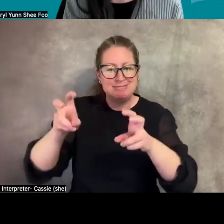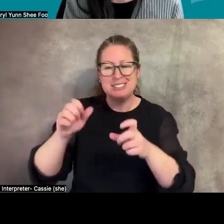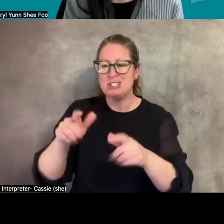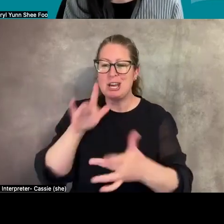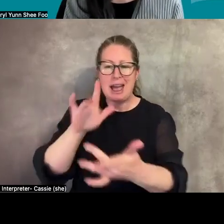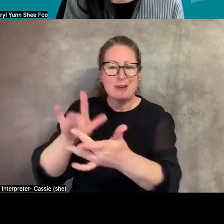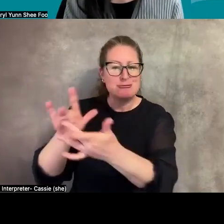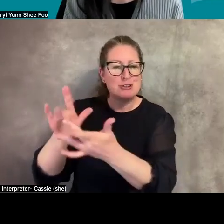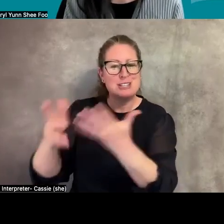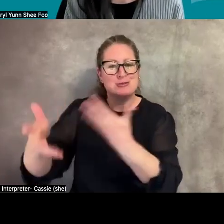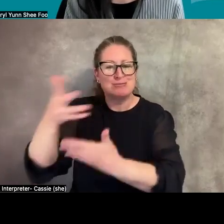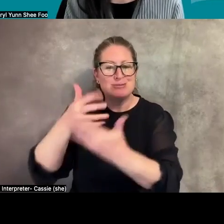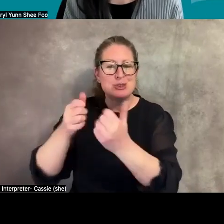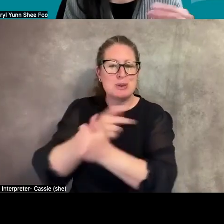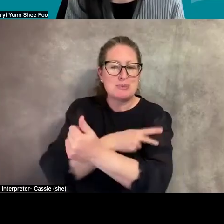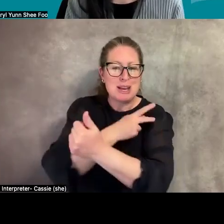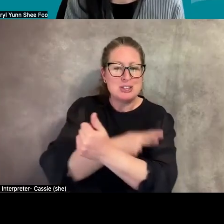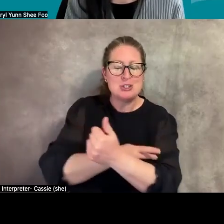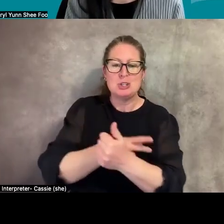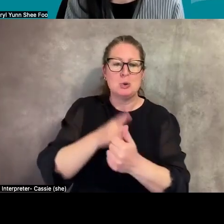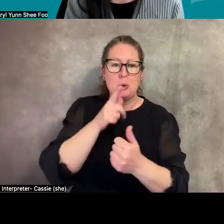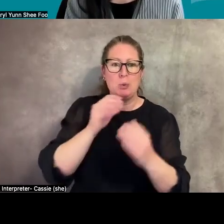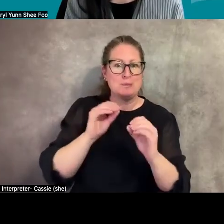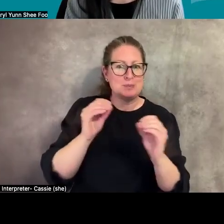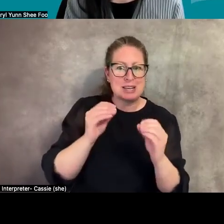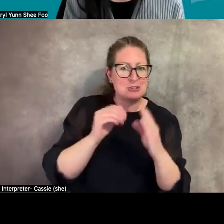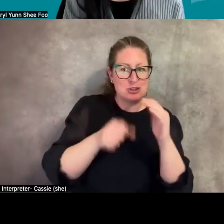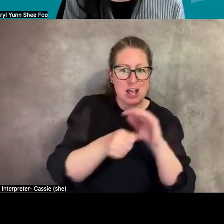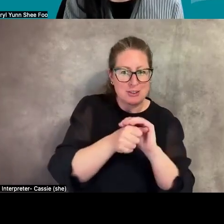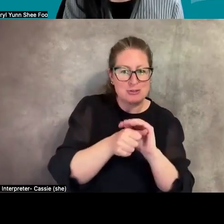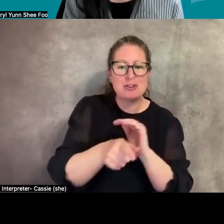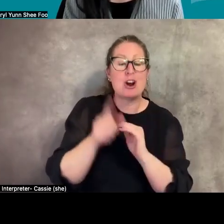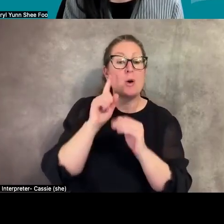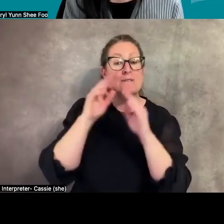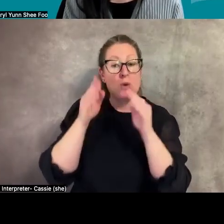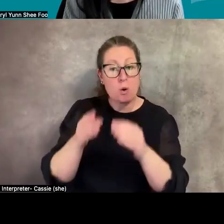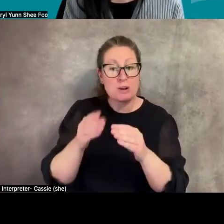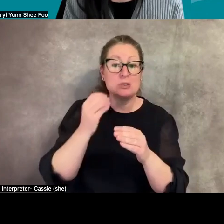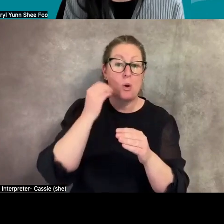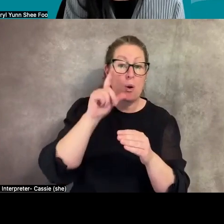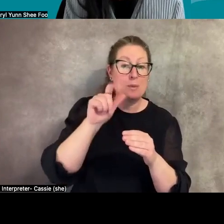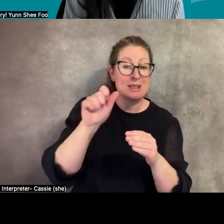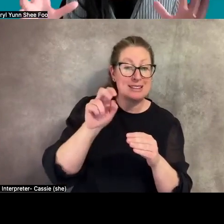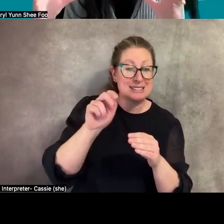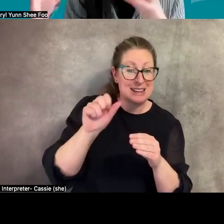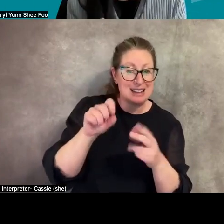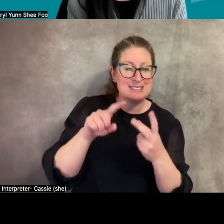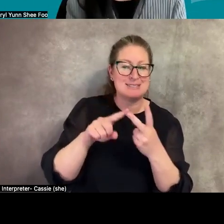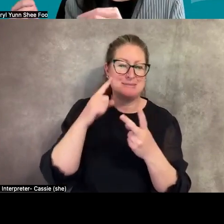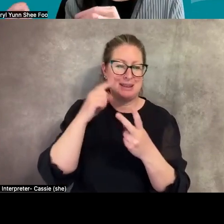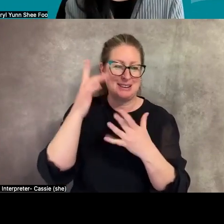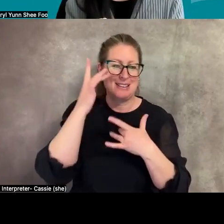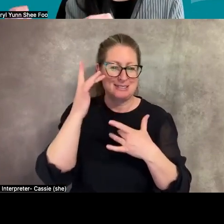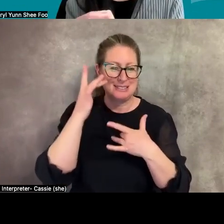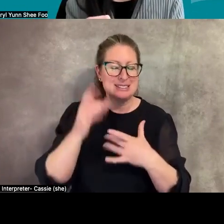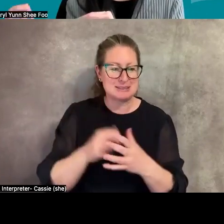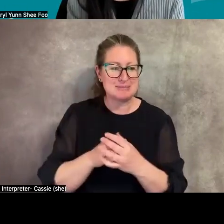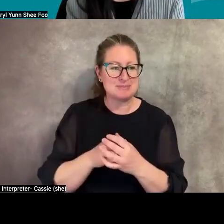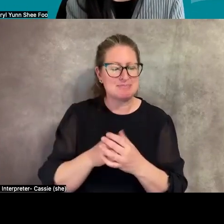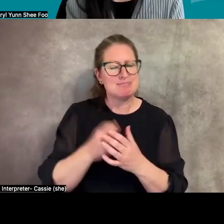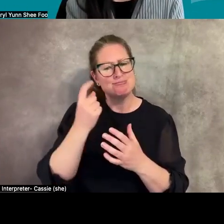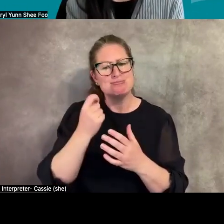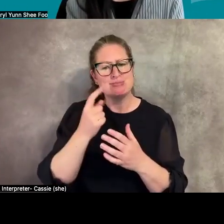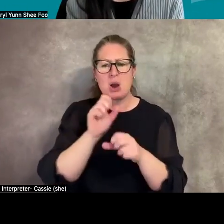with patients who live unsheltered, and her research also focuses on homelessness and mental illness. So although our work is focused